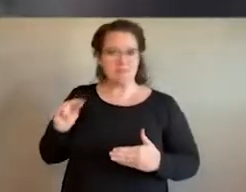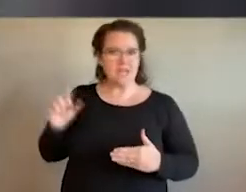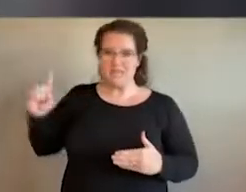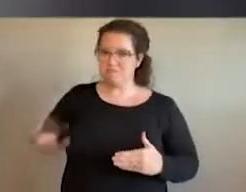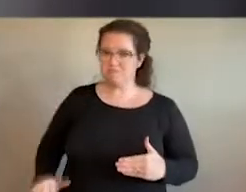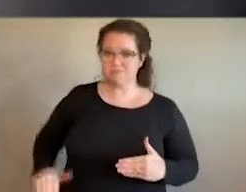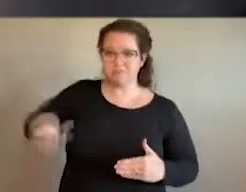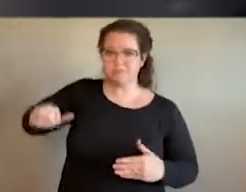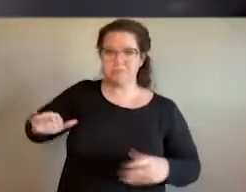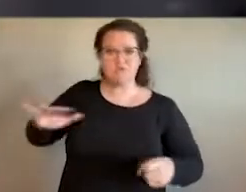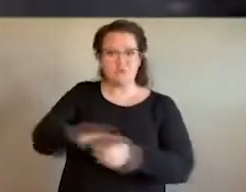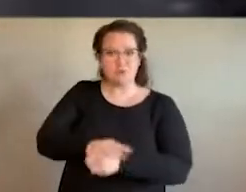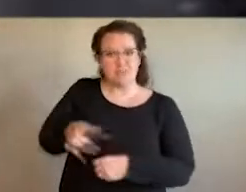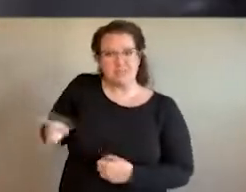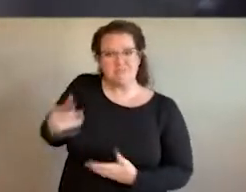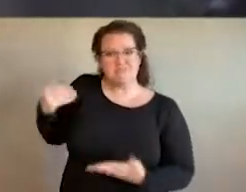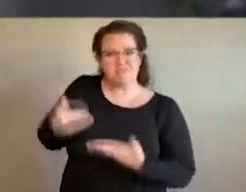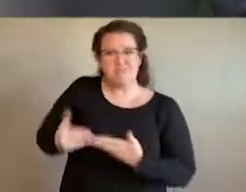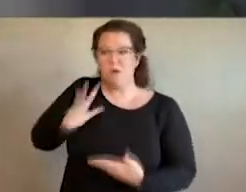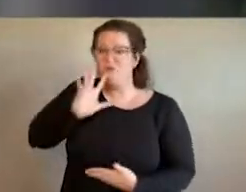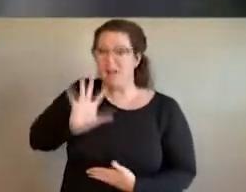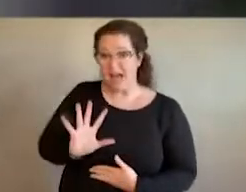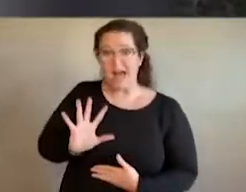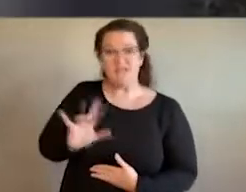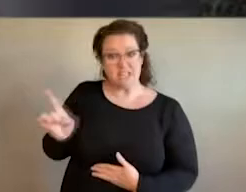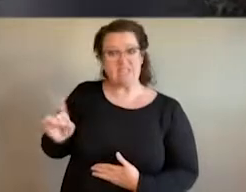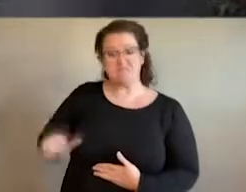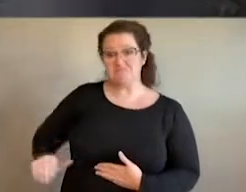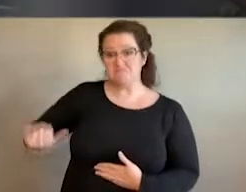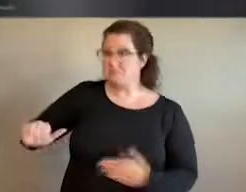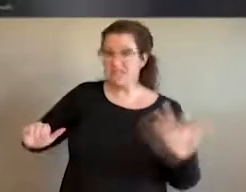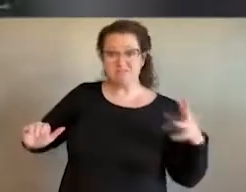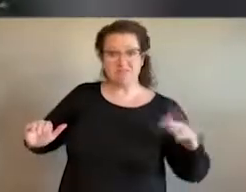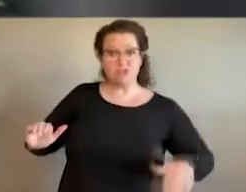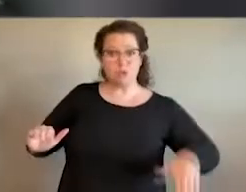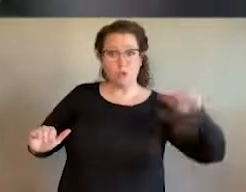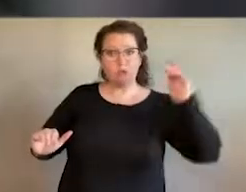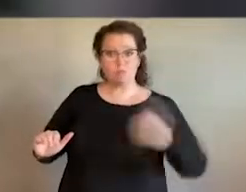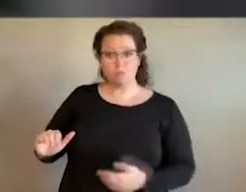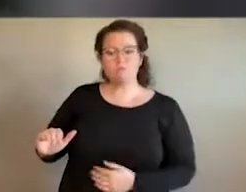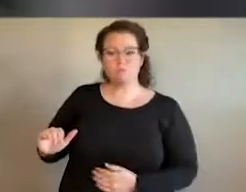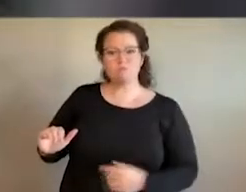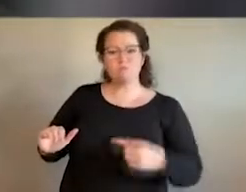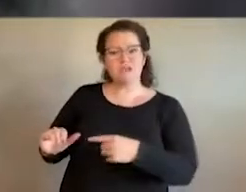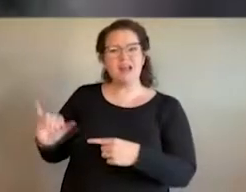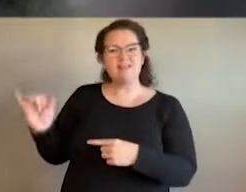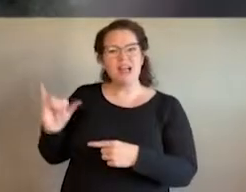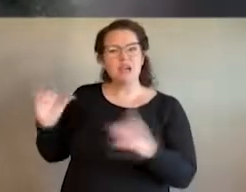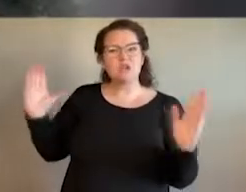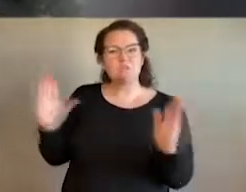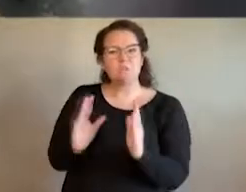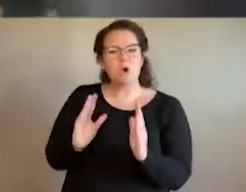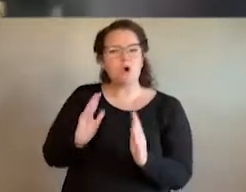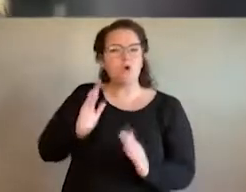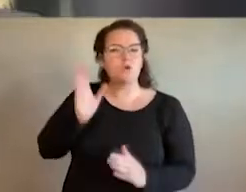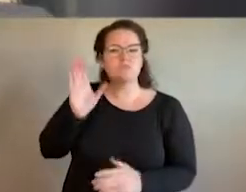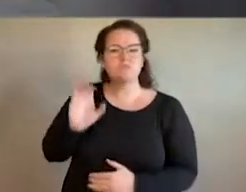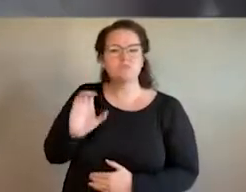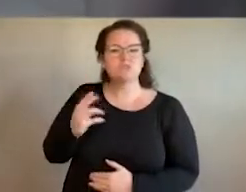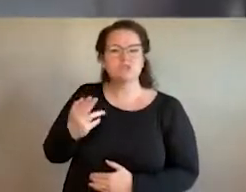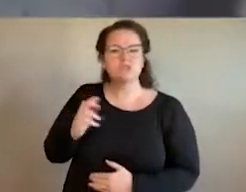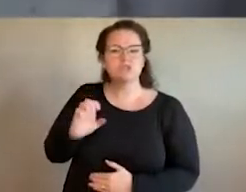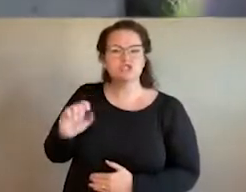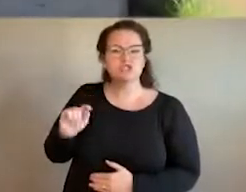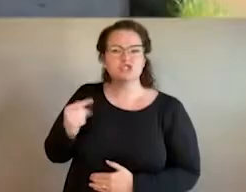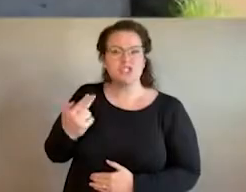on 5 years old, so he is as big as he's gonna get. The best way to explain them is they're kind of like small cheetahs. They do run about